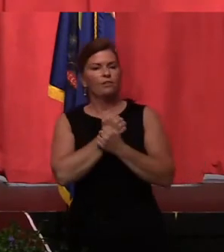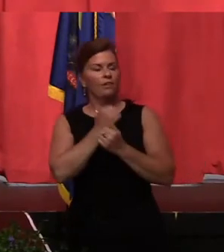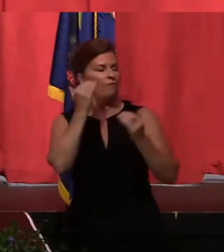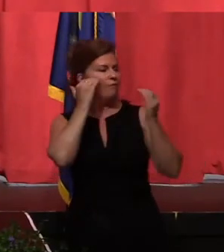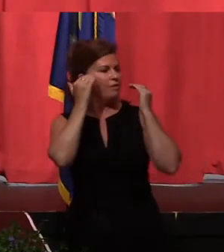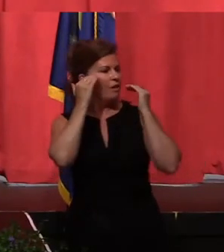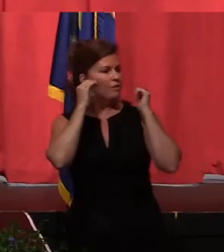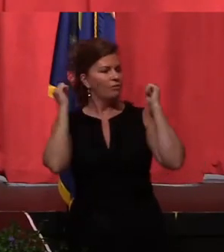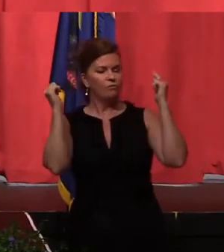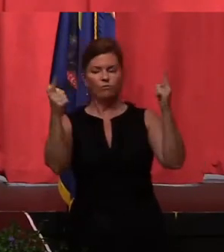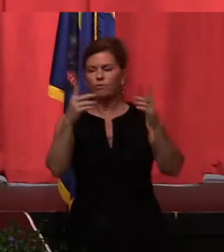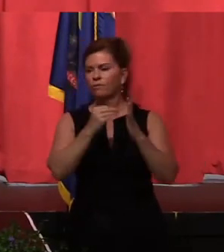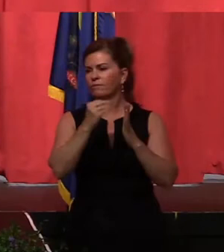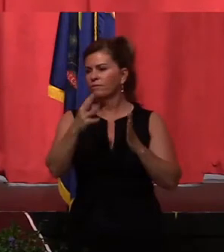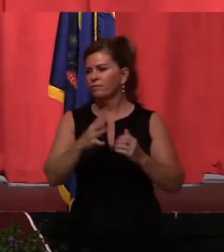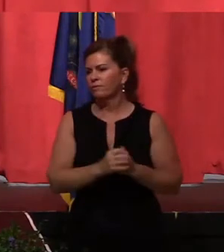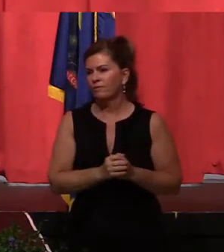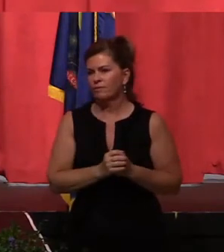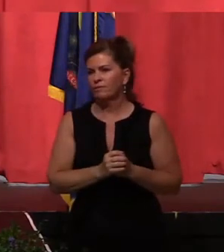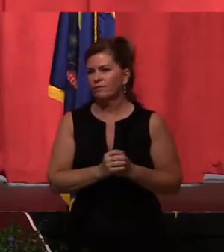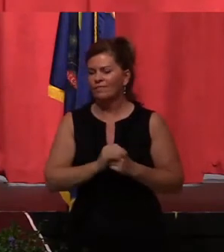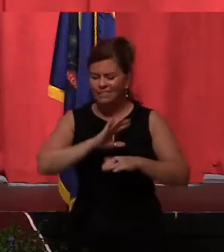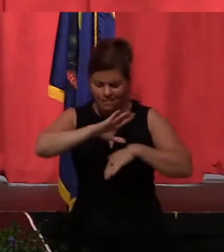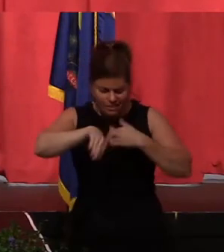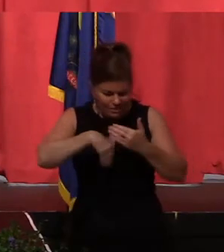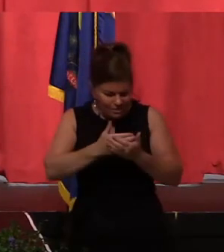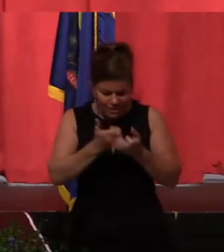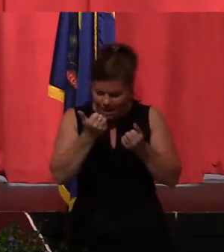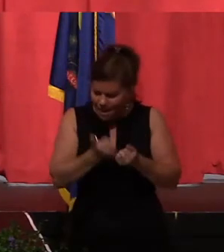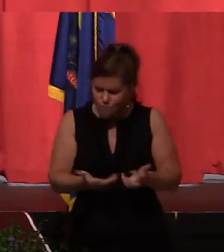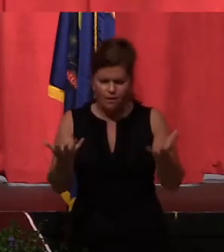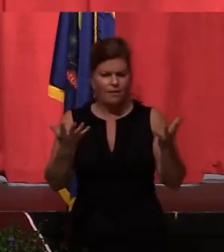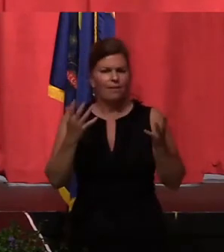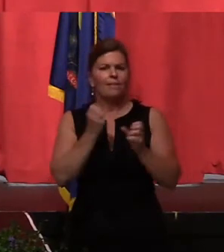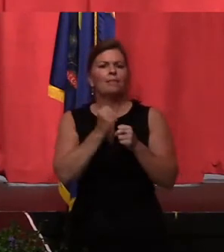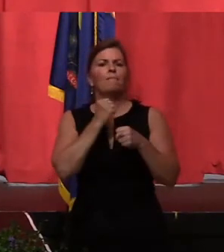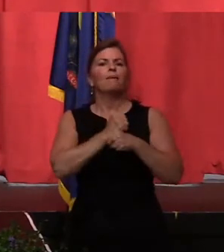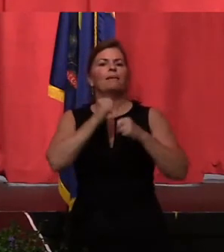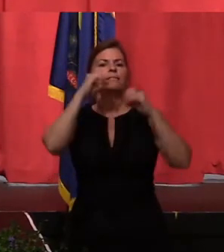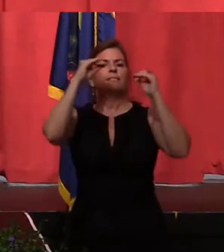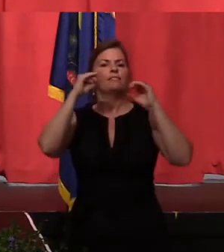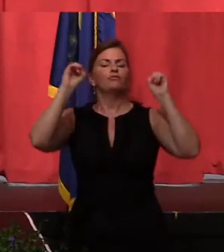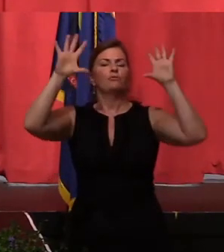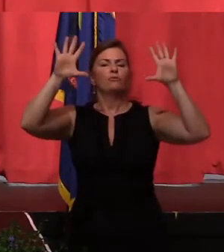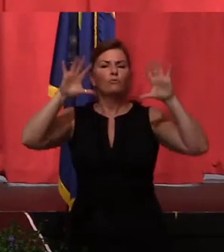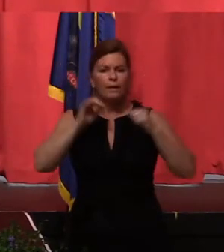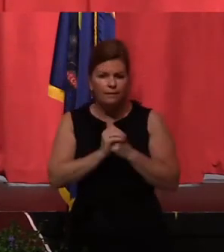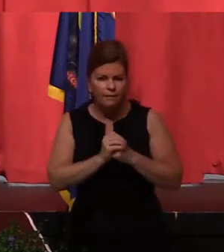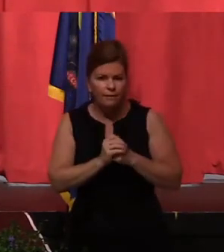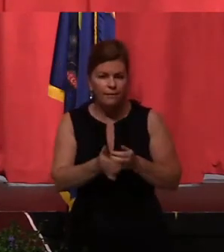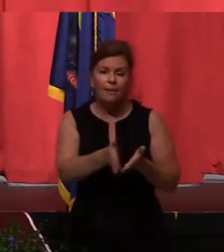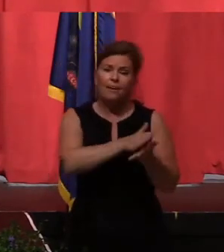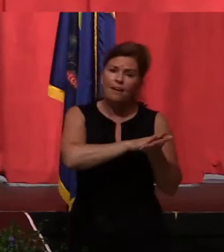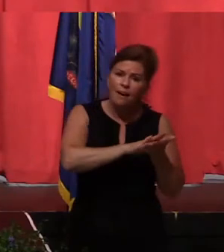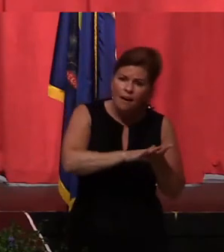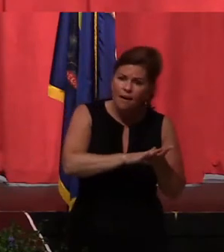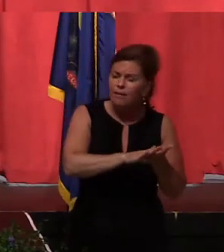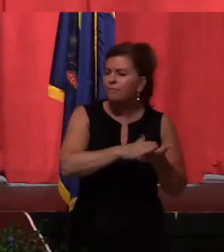her students. She embodies all the traits that make a teacher amazing. She's kind,